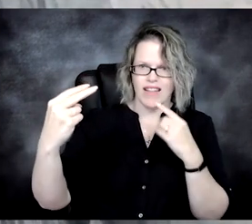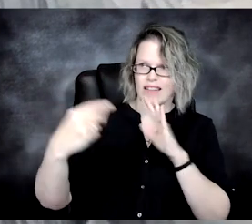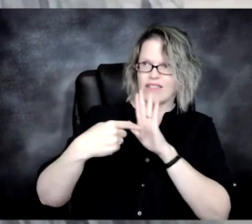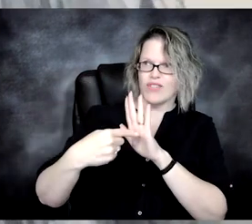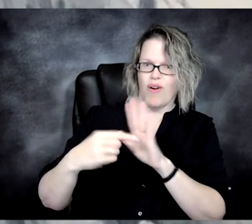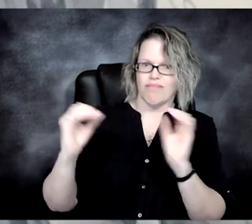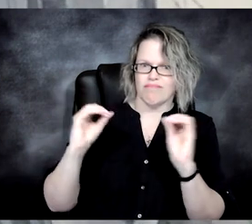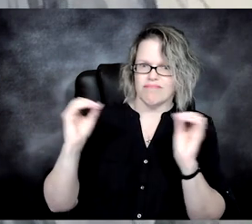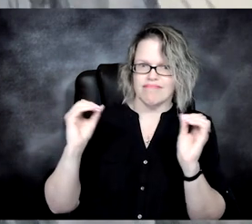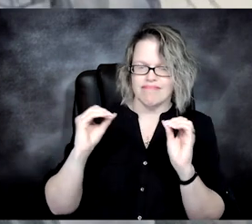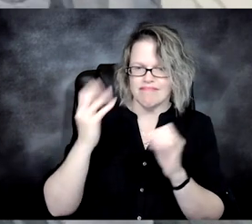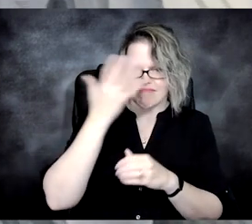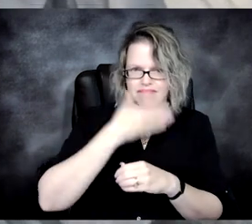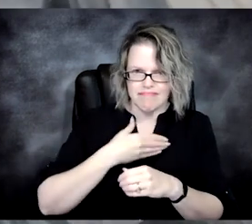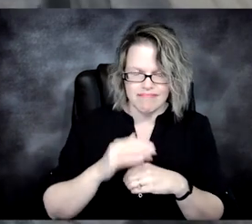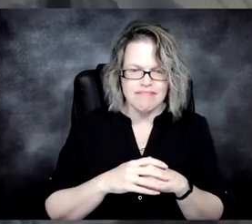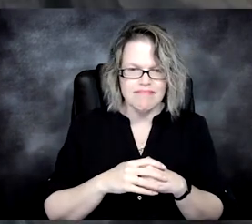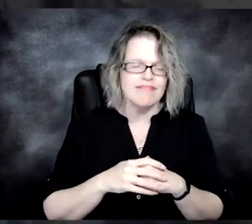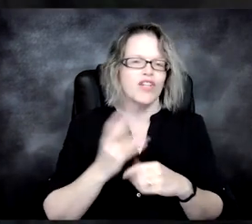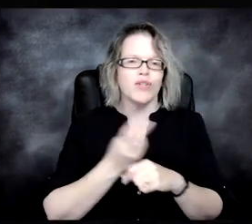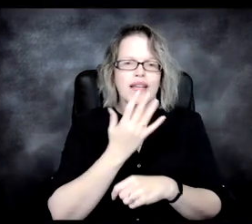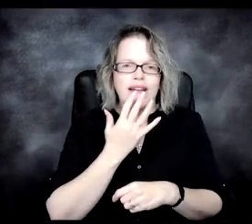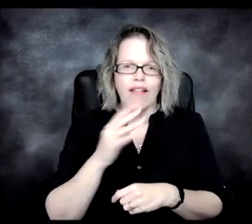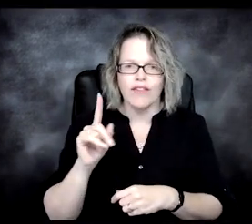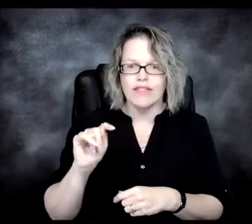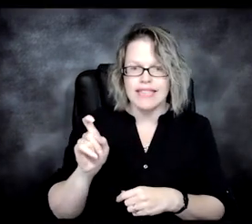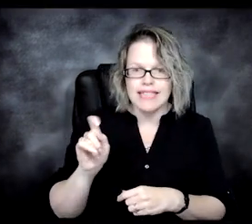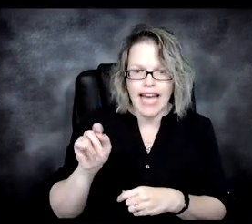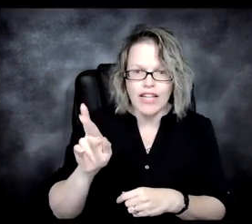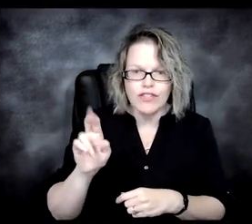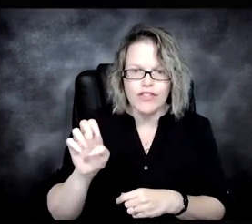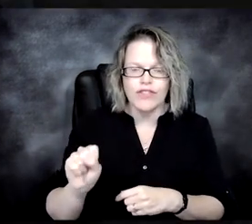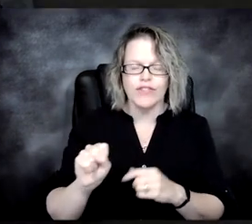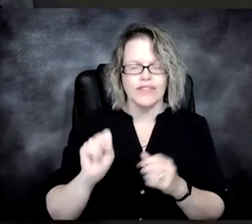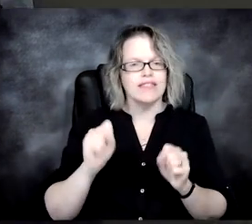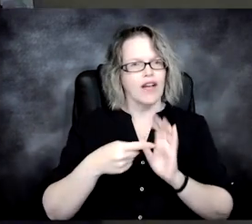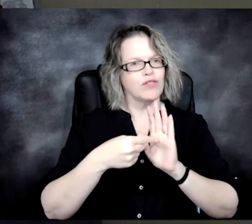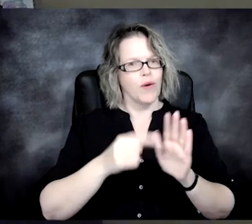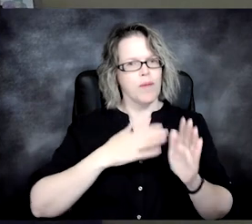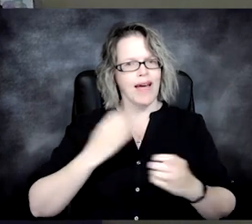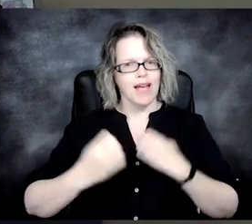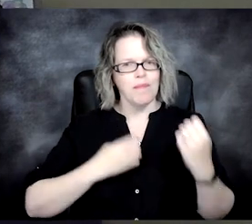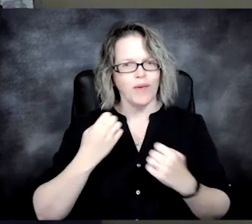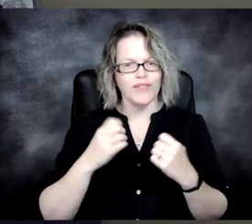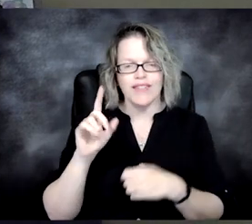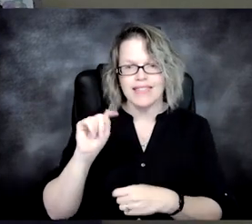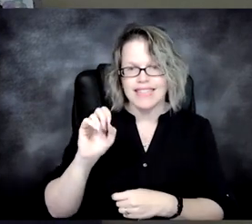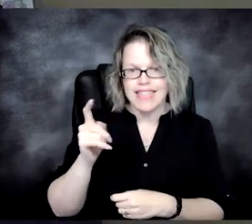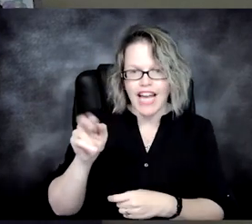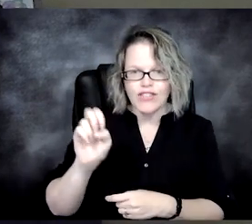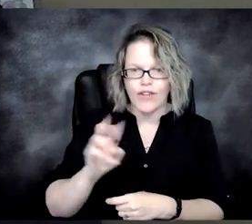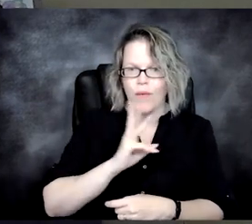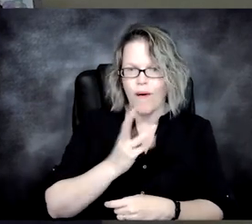day. Art and the use of colors and textures were a great way for me to deliver my emotions, and the texture of watercolor